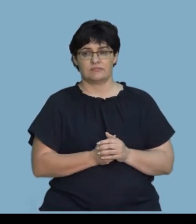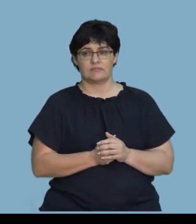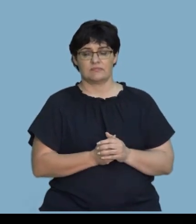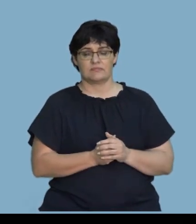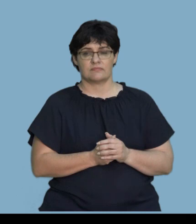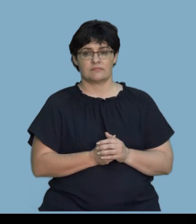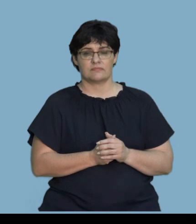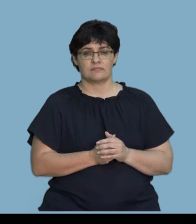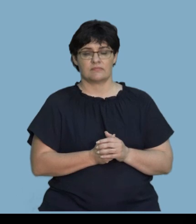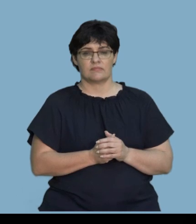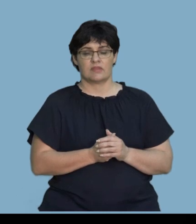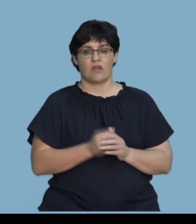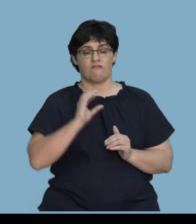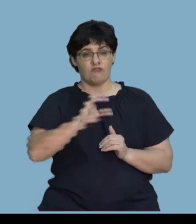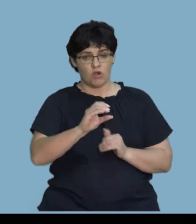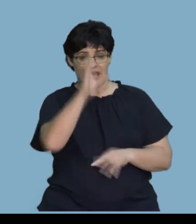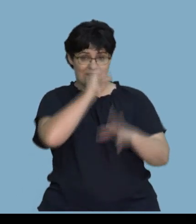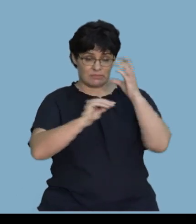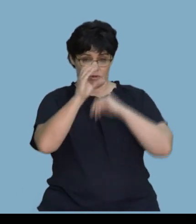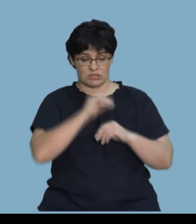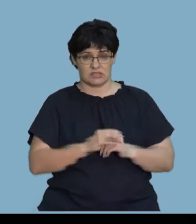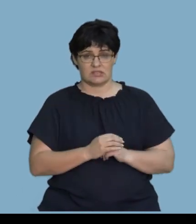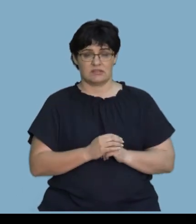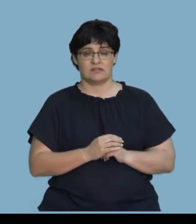experience, right,